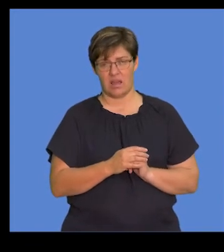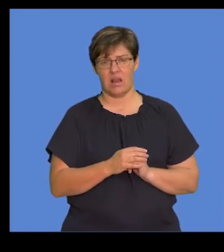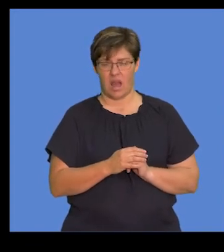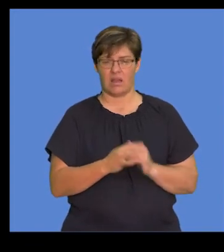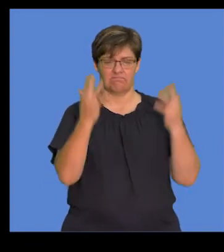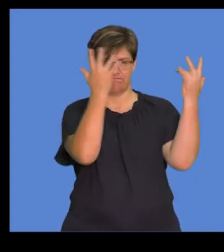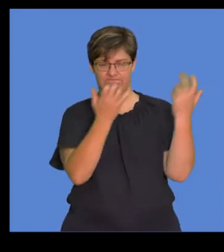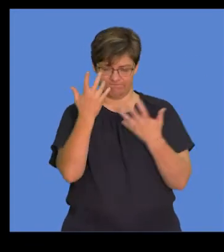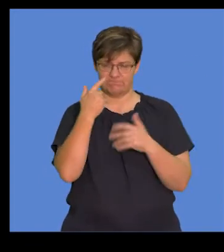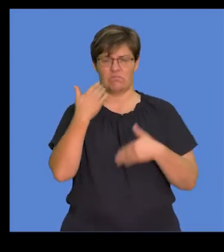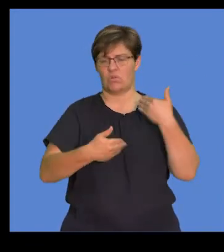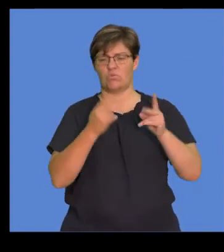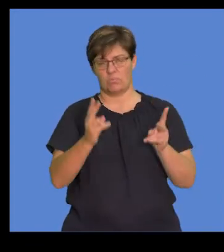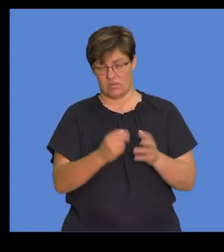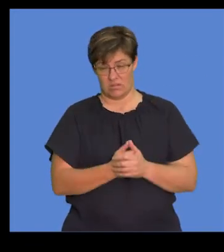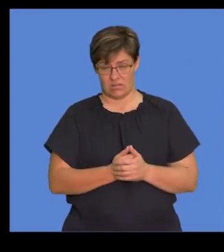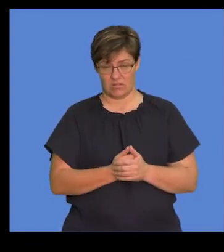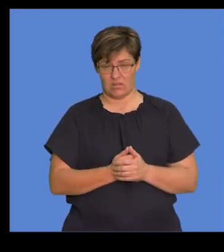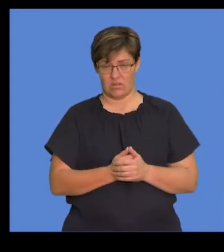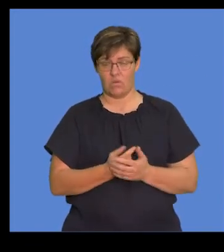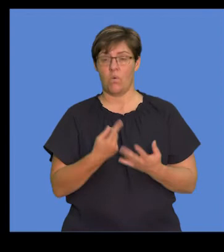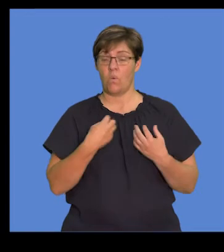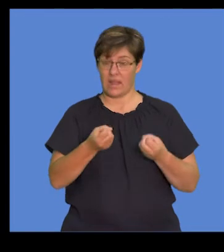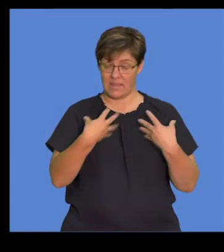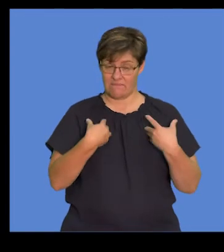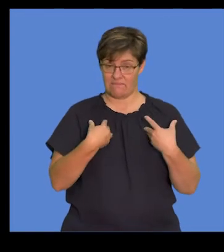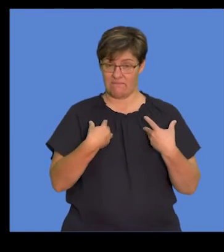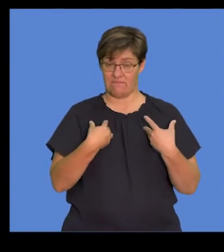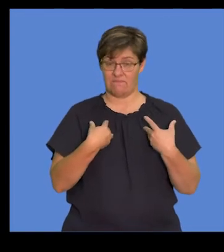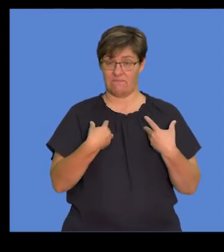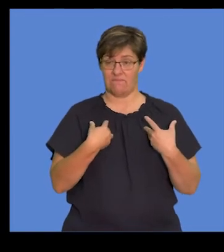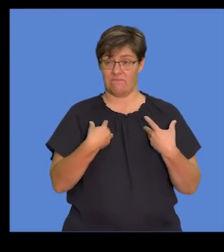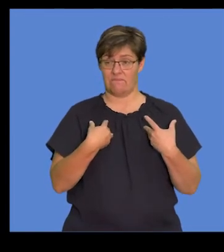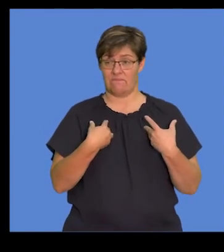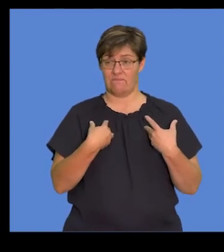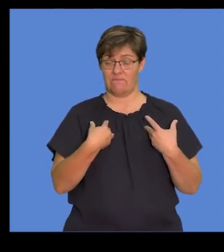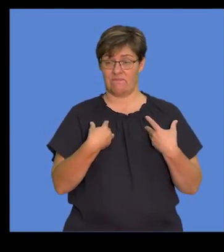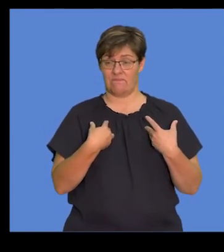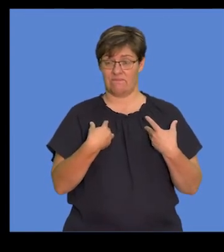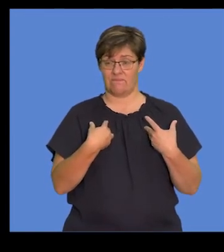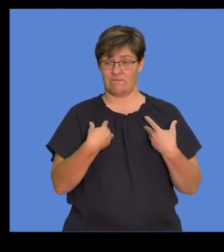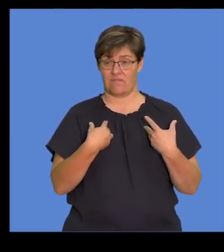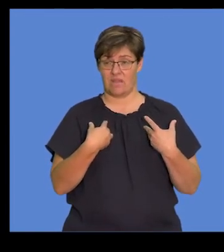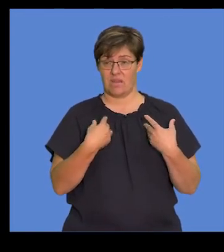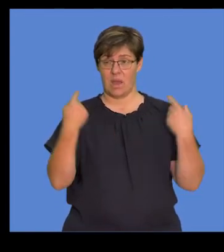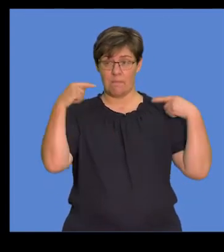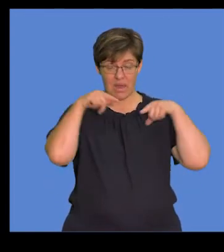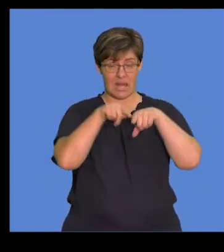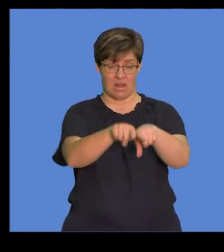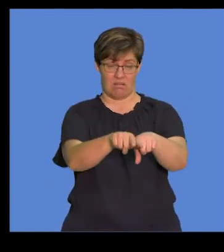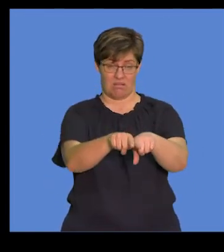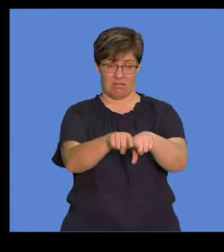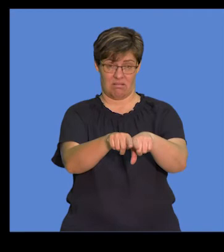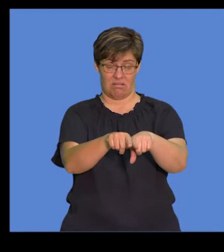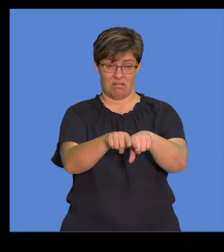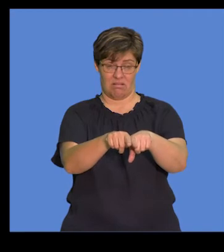a routine calculation. Right. So we are given the power, okay, of the parallel